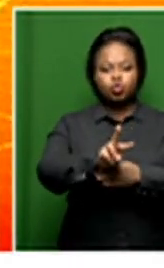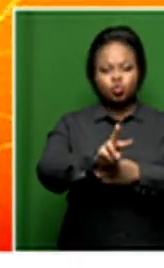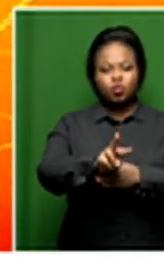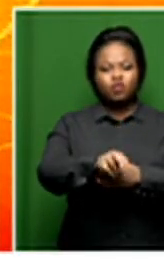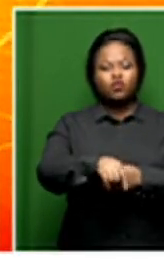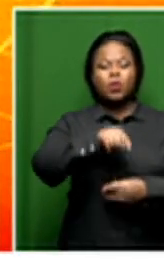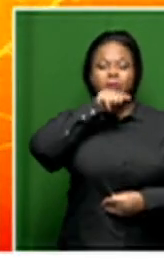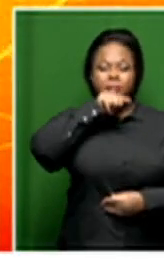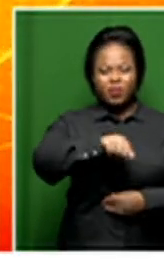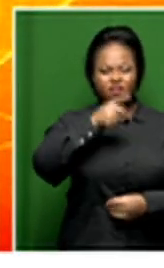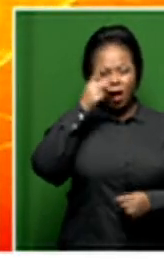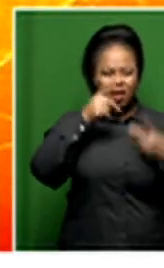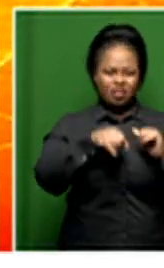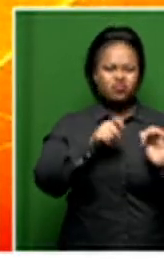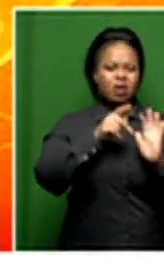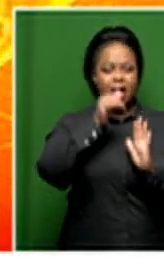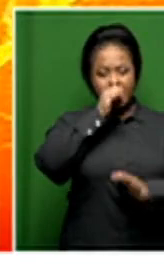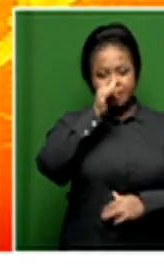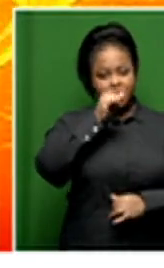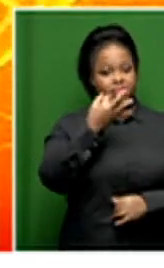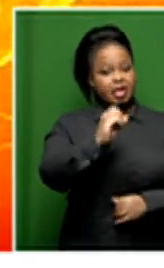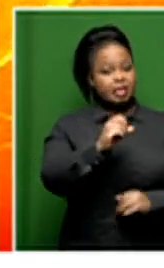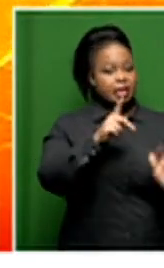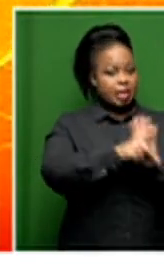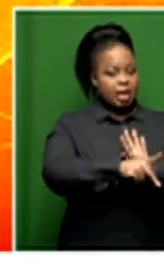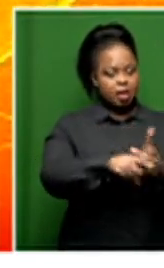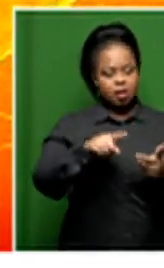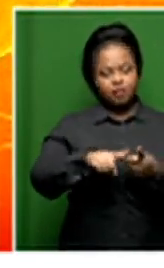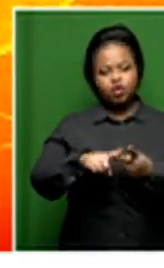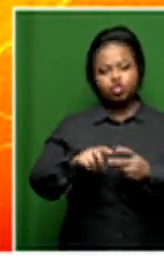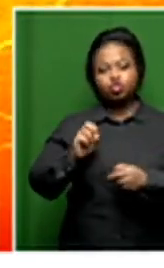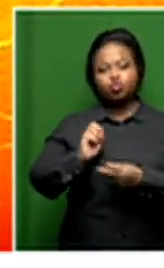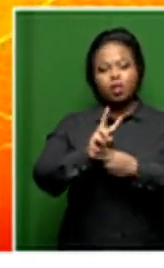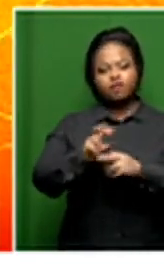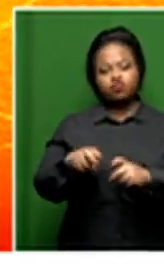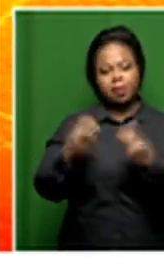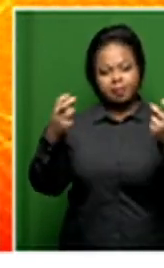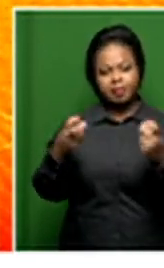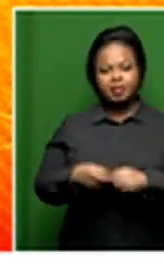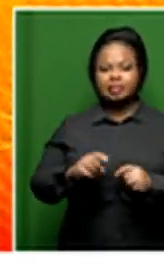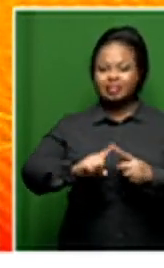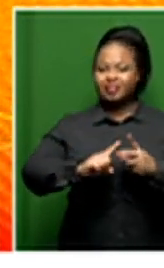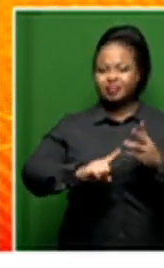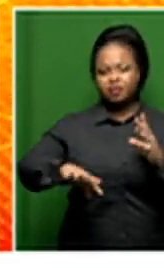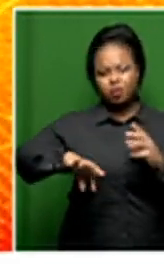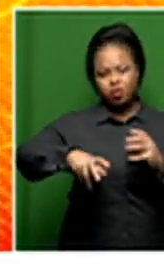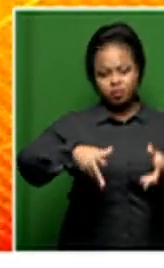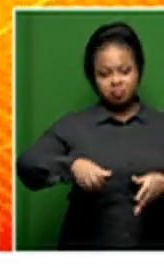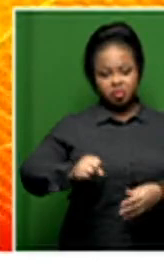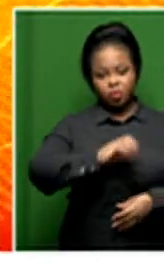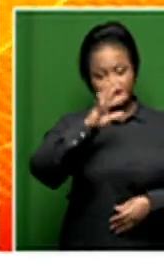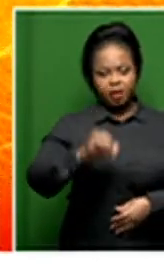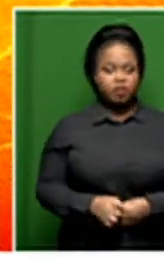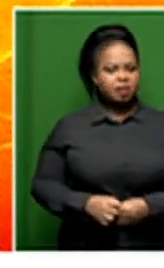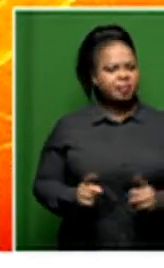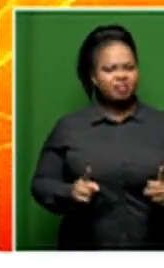cases, with 30 cases being for murder and 12 for rape, reported in different provinces across South Africa.